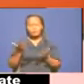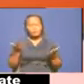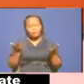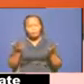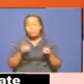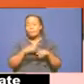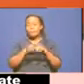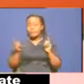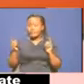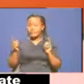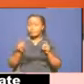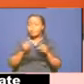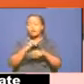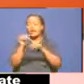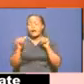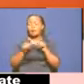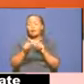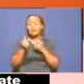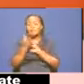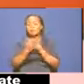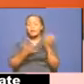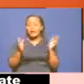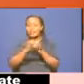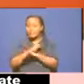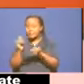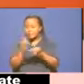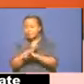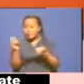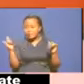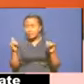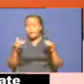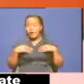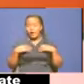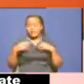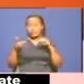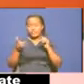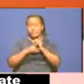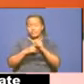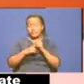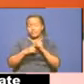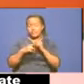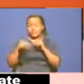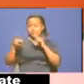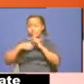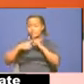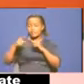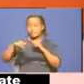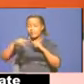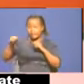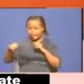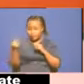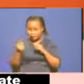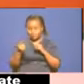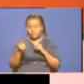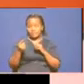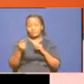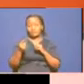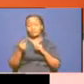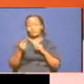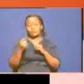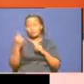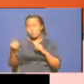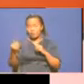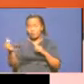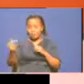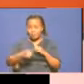you look at dialysis, the dialysis costs 76,000 Kenyan shillings every month for the government, the NHIF, to reimburse the hospitals. Mm-hmm. They